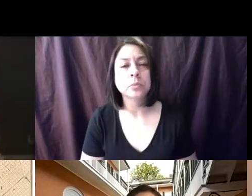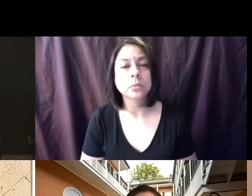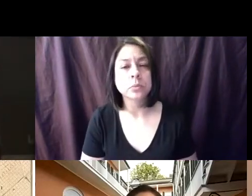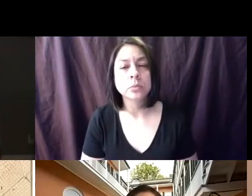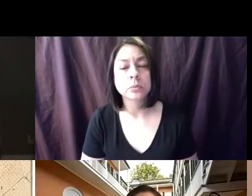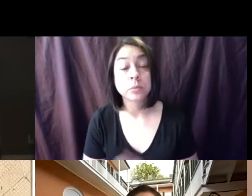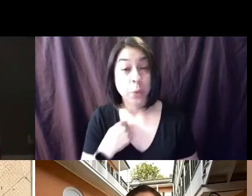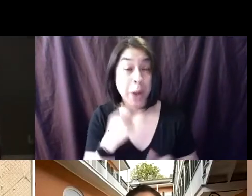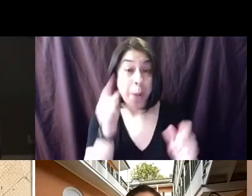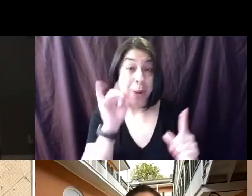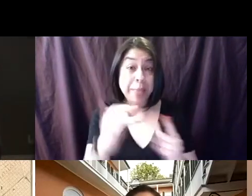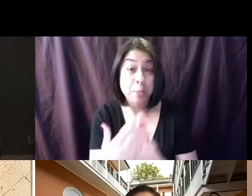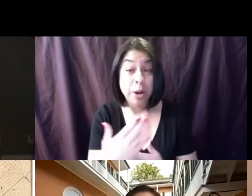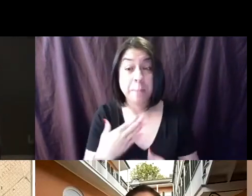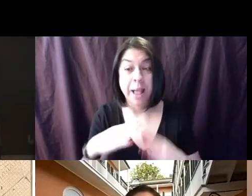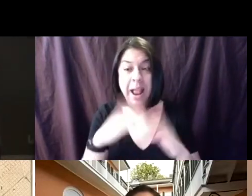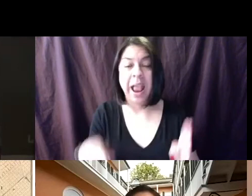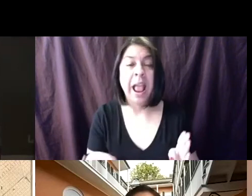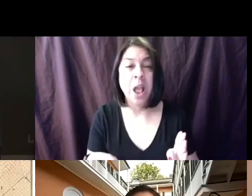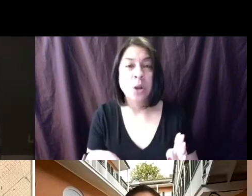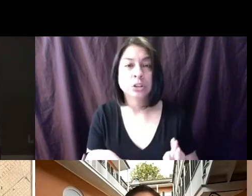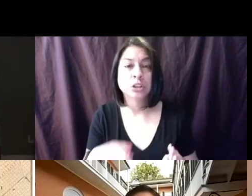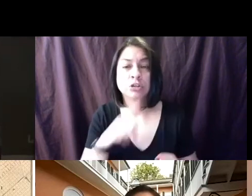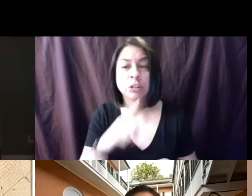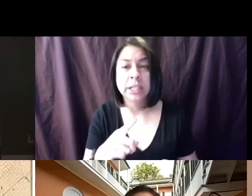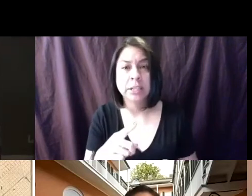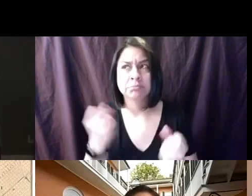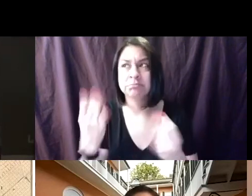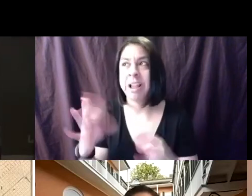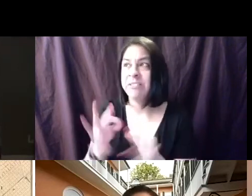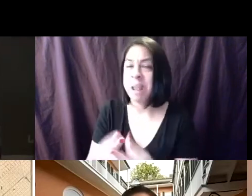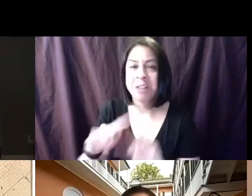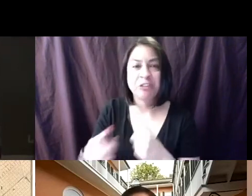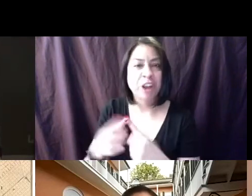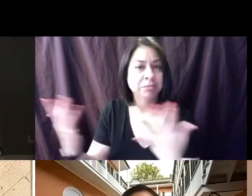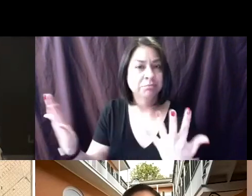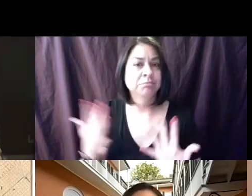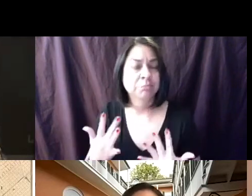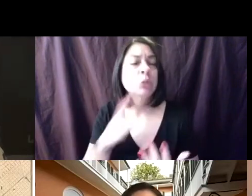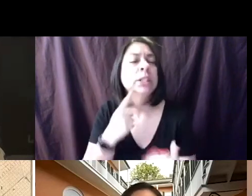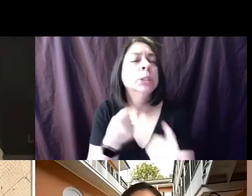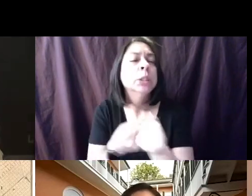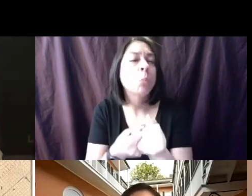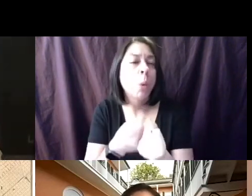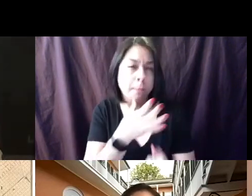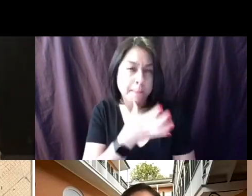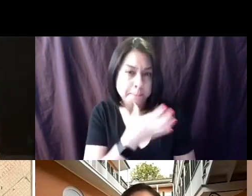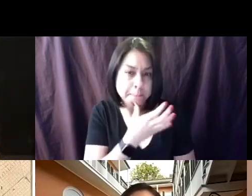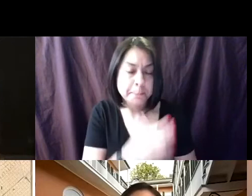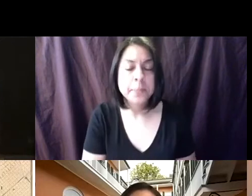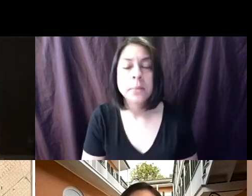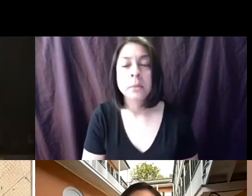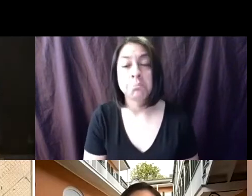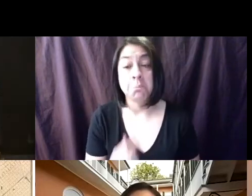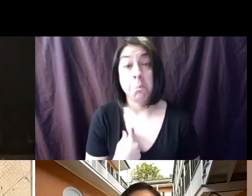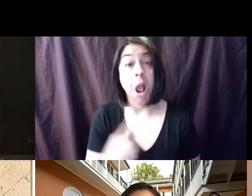when I woke up that morning, my house was filled with family and friends, just, you know, there to support my mother. I thought